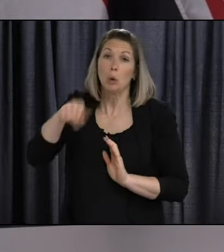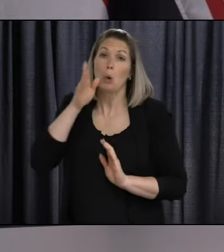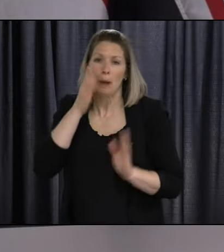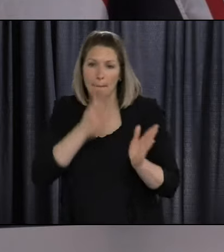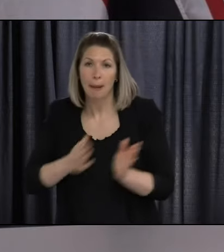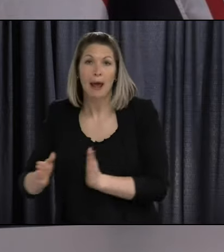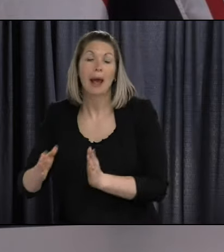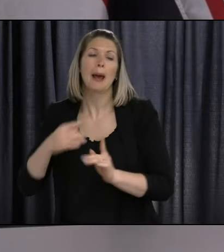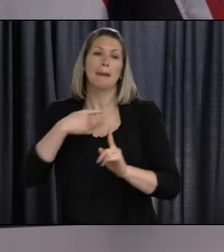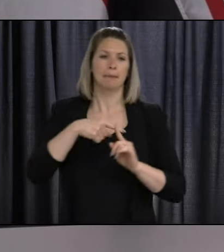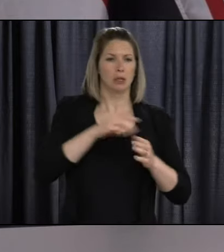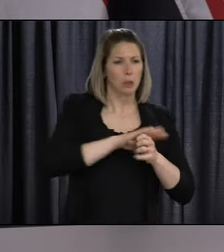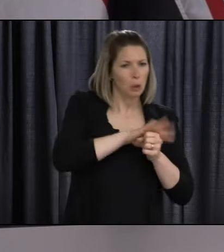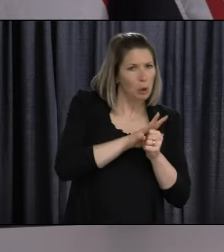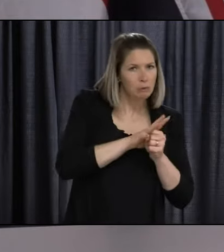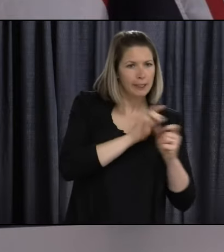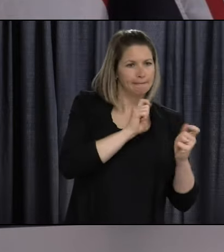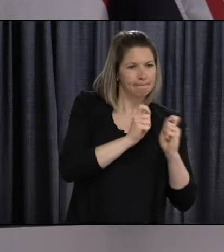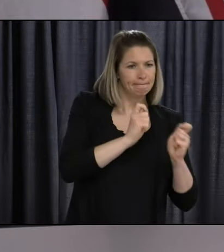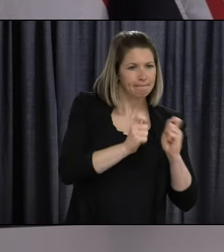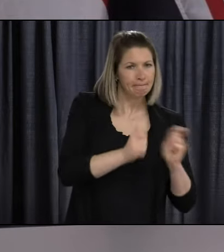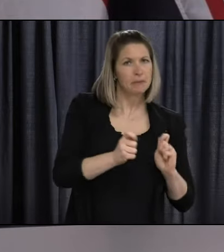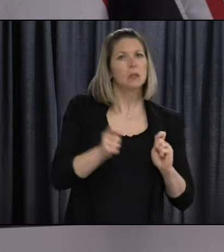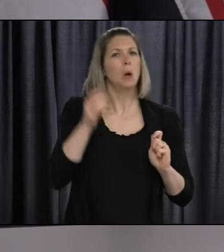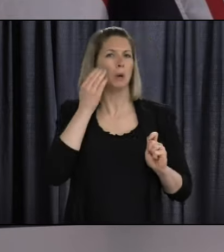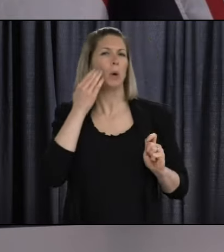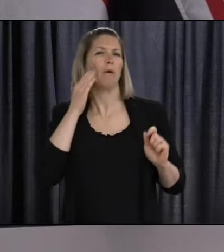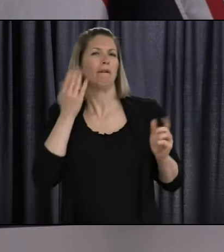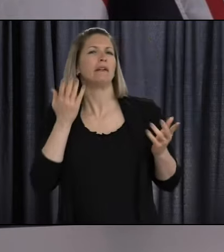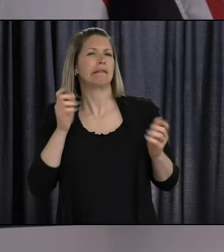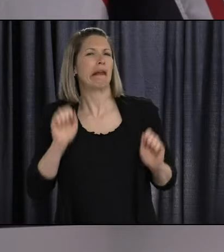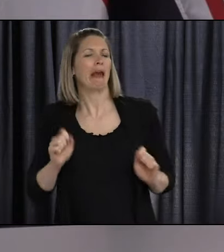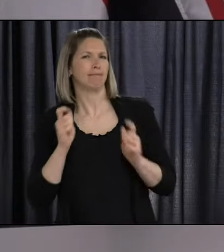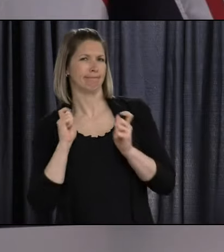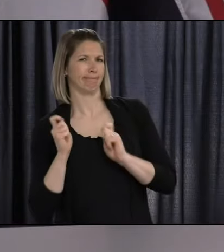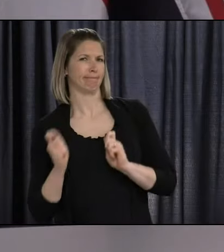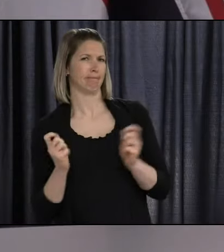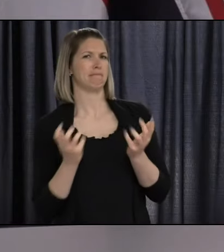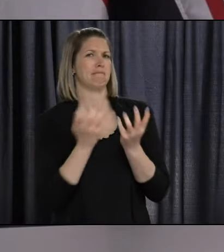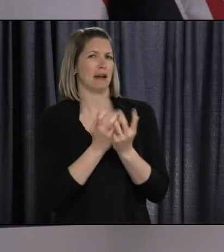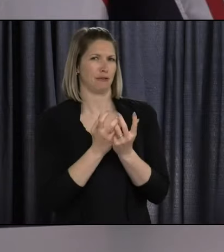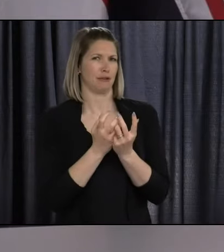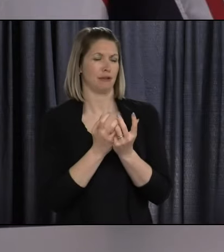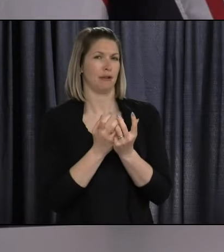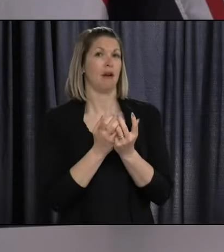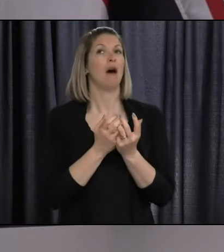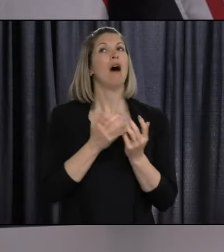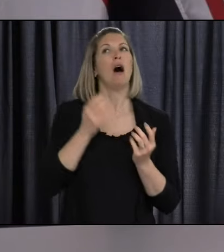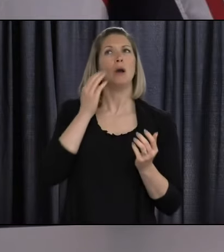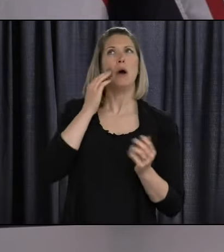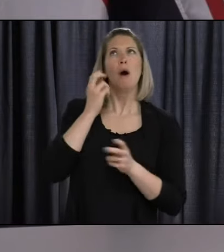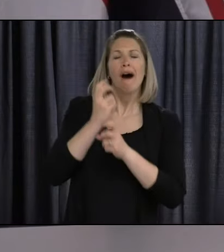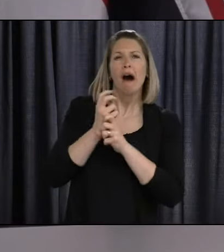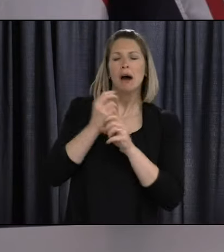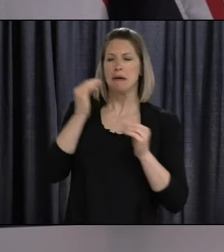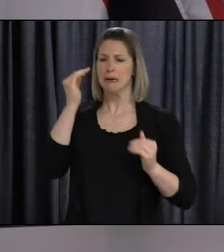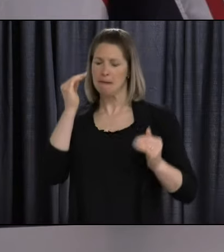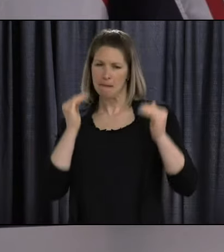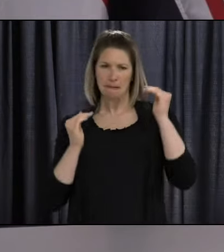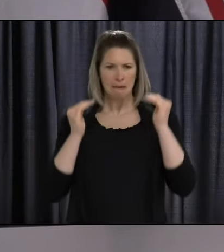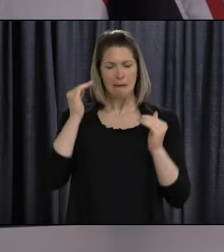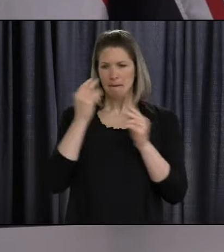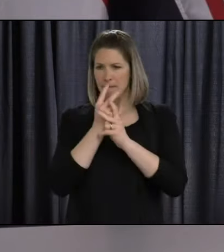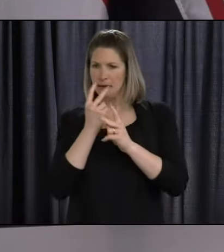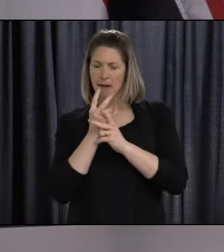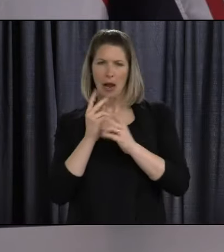This pandemic has been about balancing the benefits of these measures with the risks. I was happy to meet with the business community this